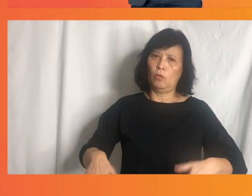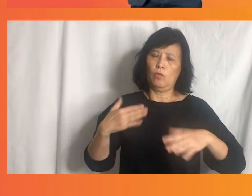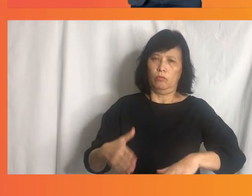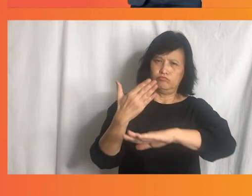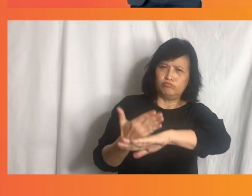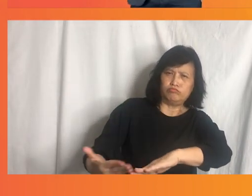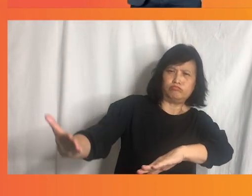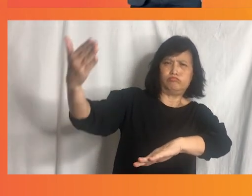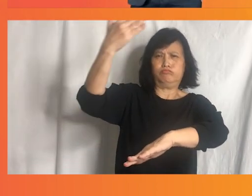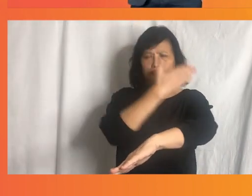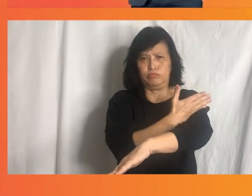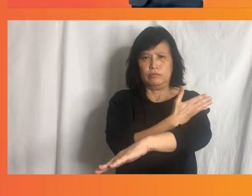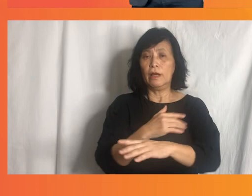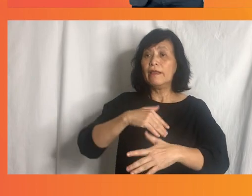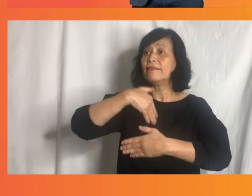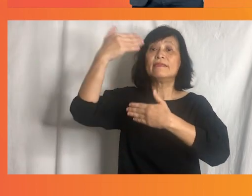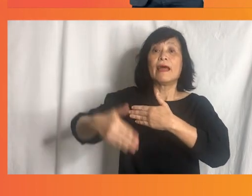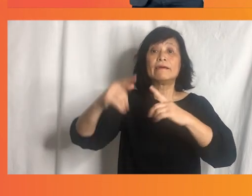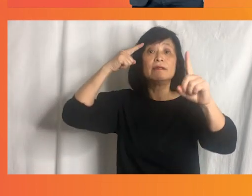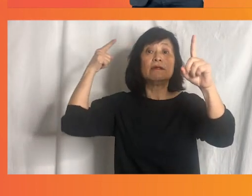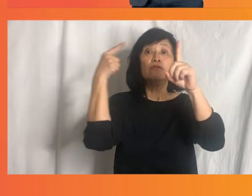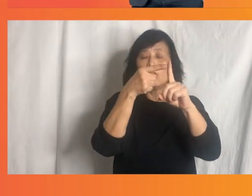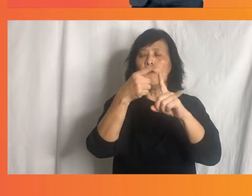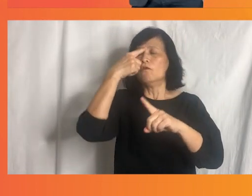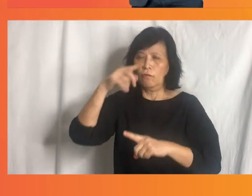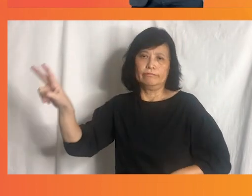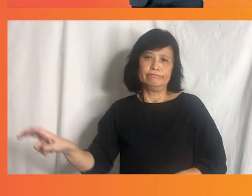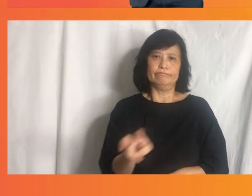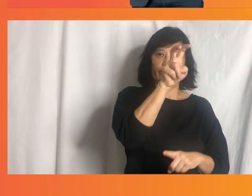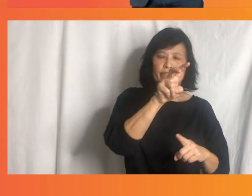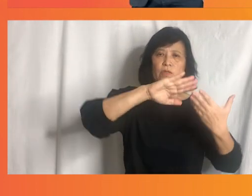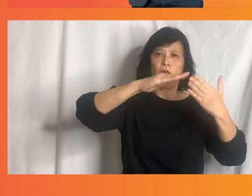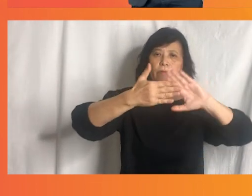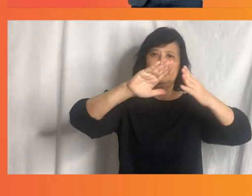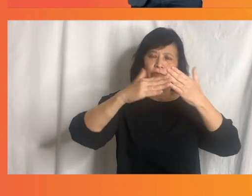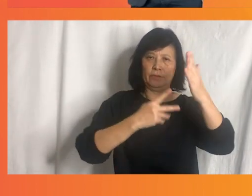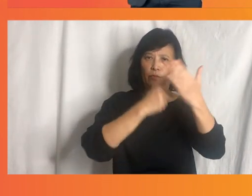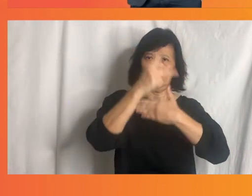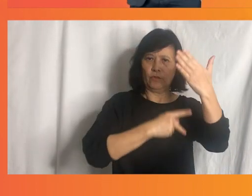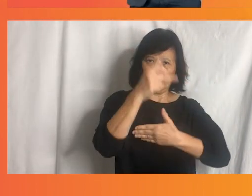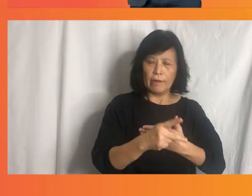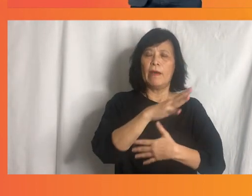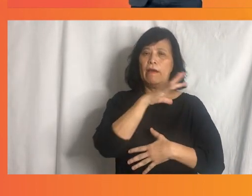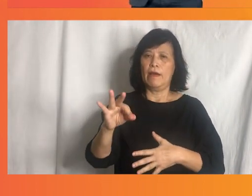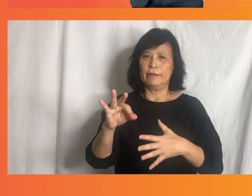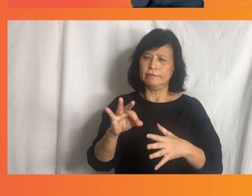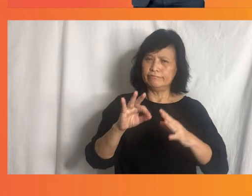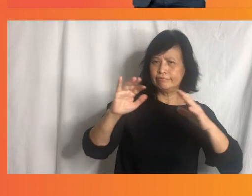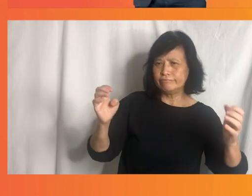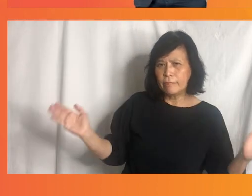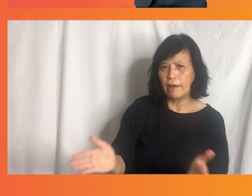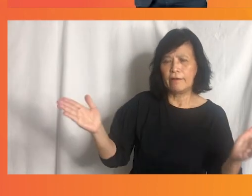progress. And our next goal for him is to source and transit him to community-based programs and also to encourage more independent